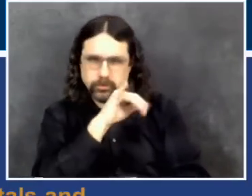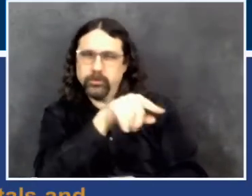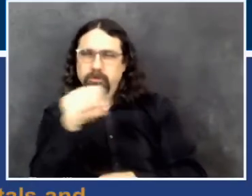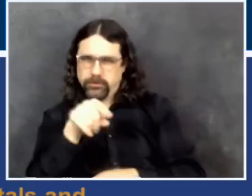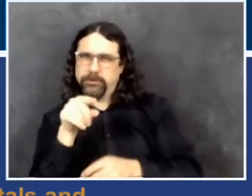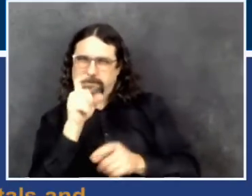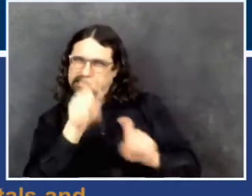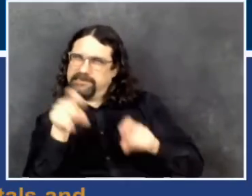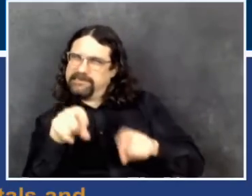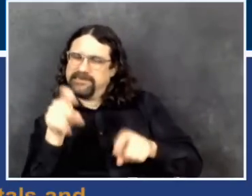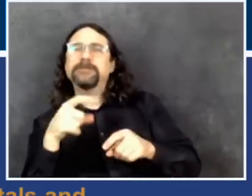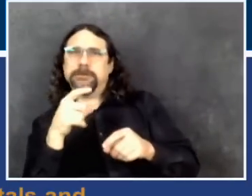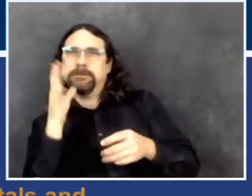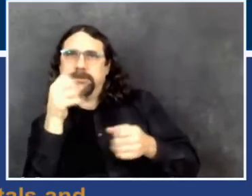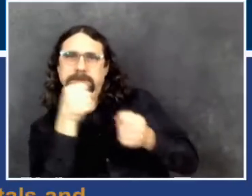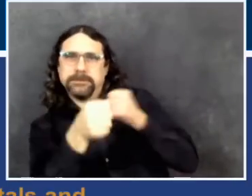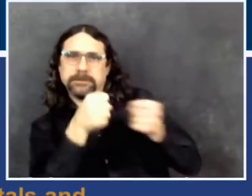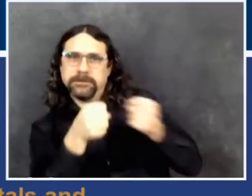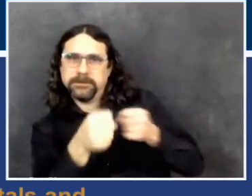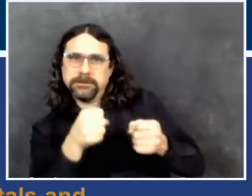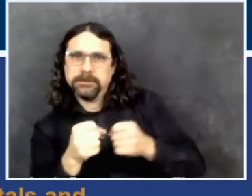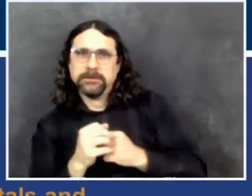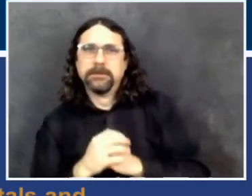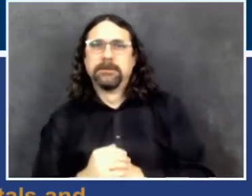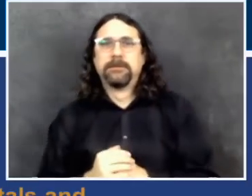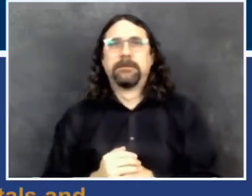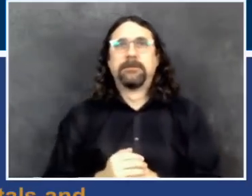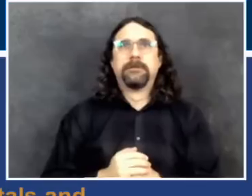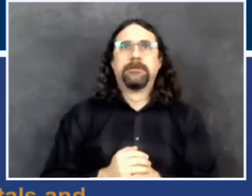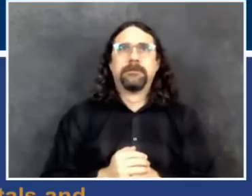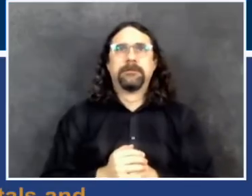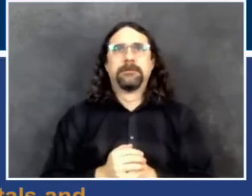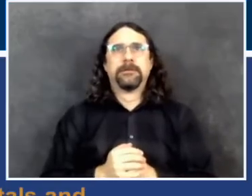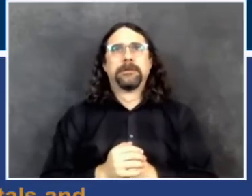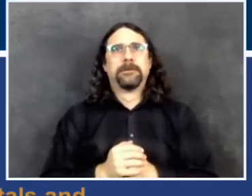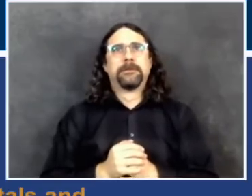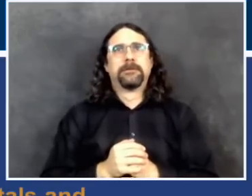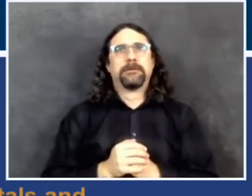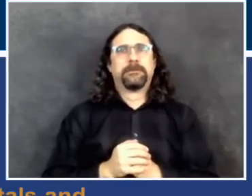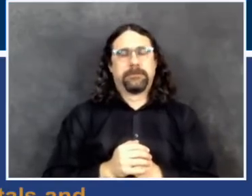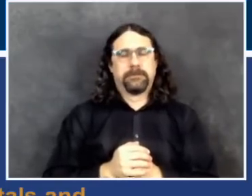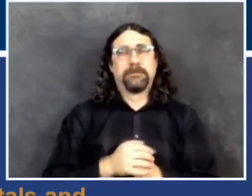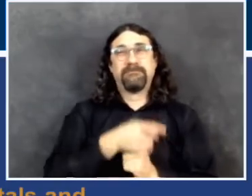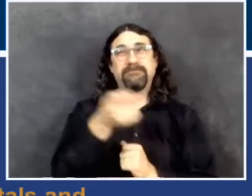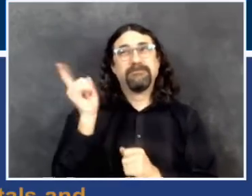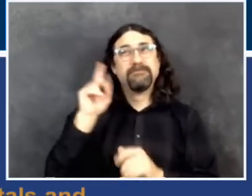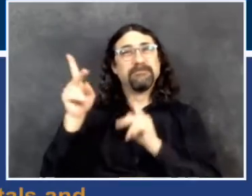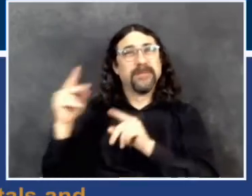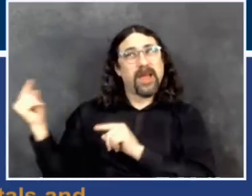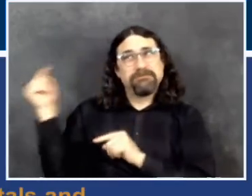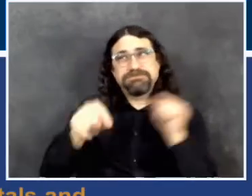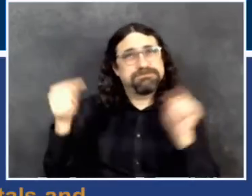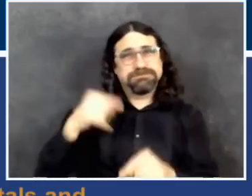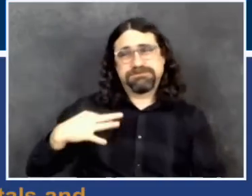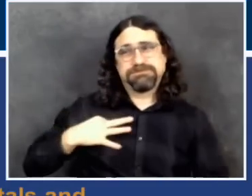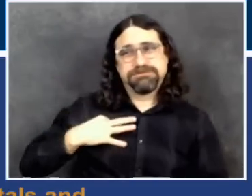appreciate their sacrifice as well and the way they're helping our homegrown healthcare heroes to get through this crisis.